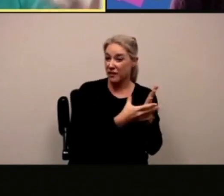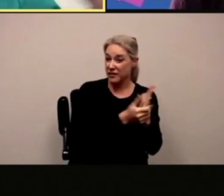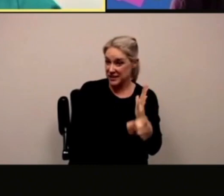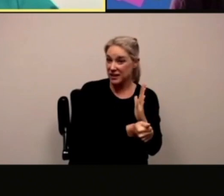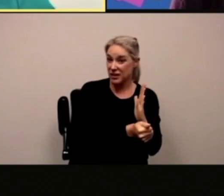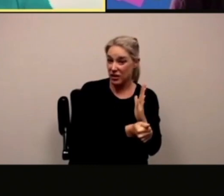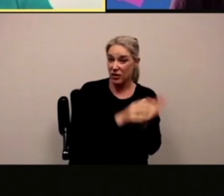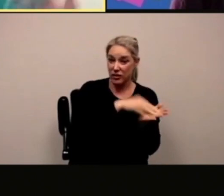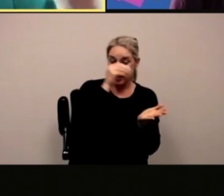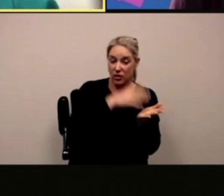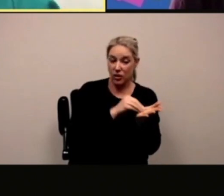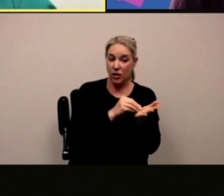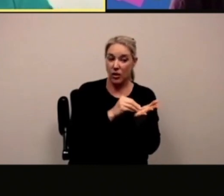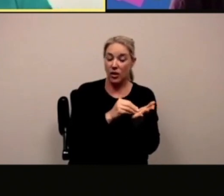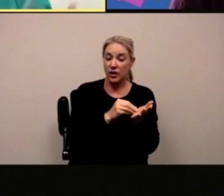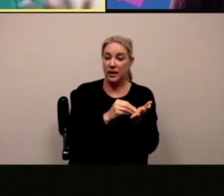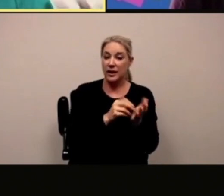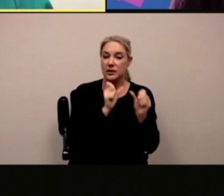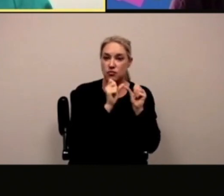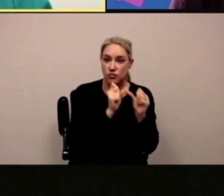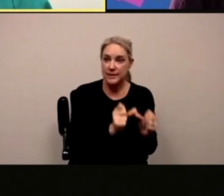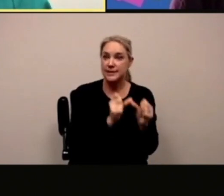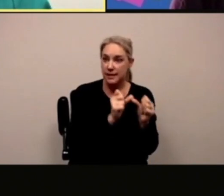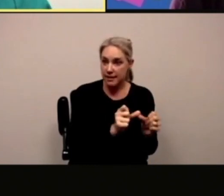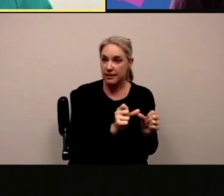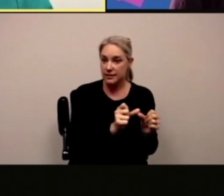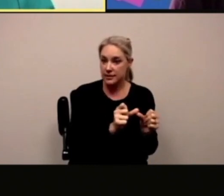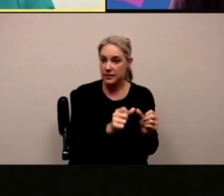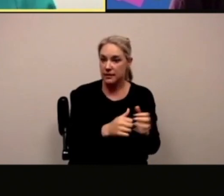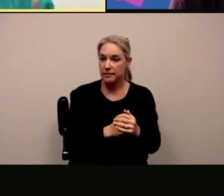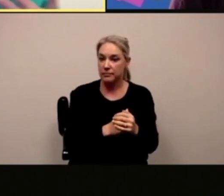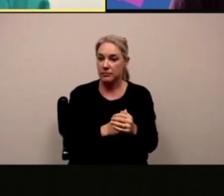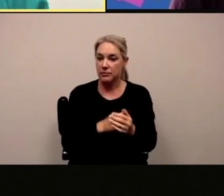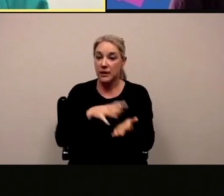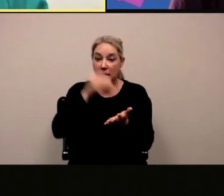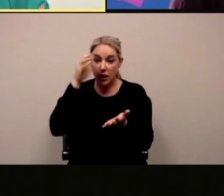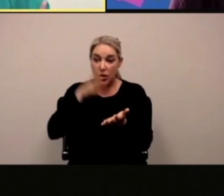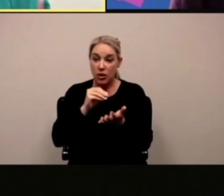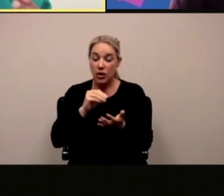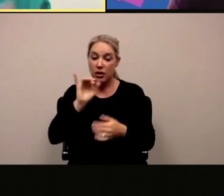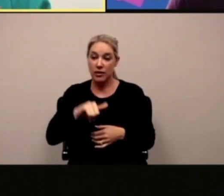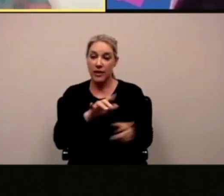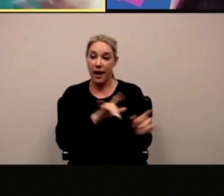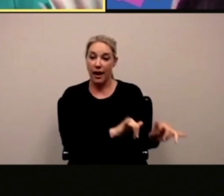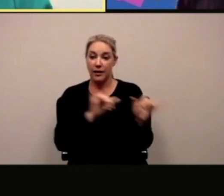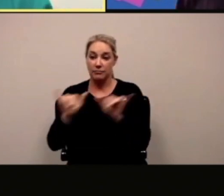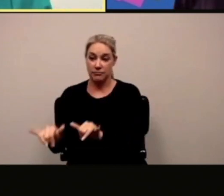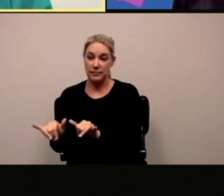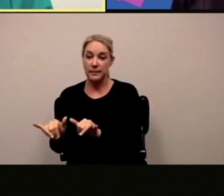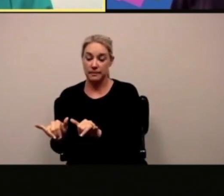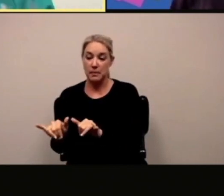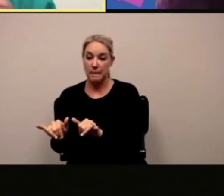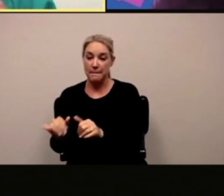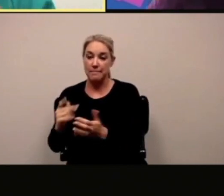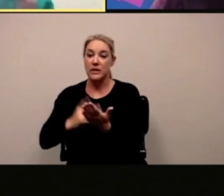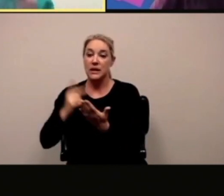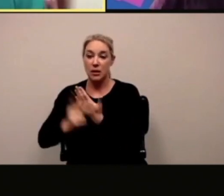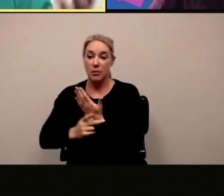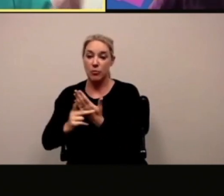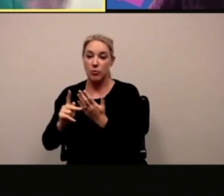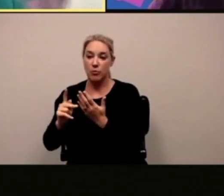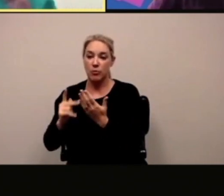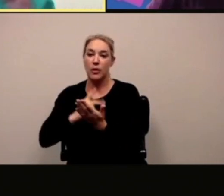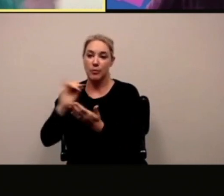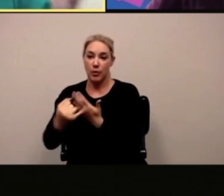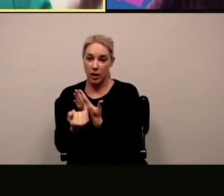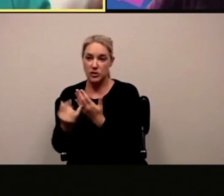resilience. You know, we talk about that when they're debugging and things, but also realizing that some of that same resilience as you're a part of those project teams. And again, I think that's the bigger picture when we